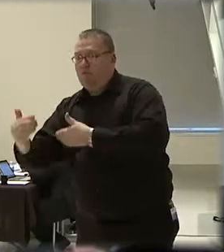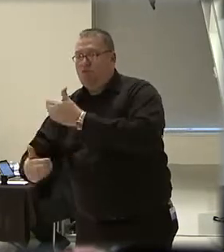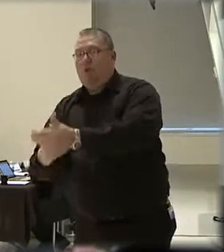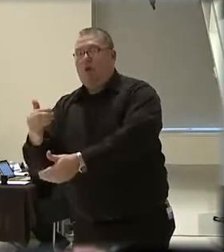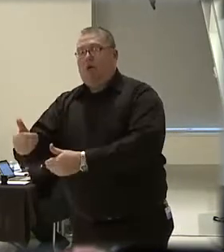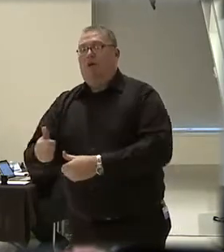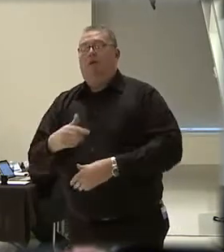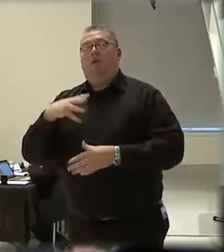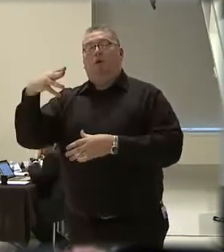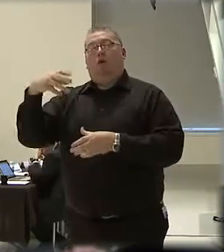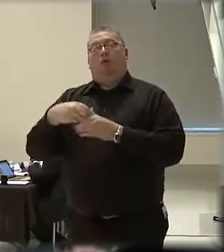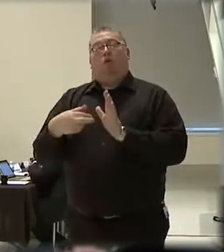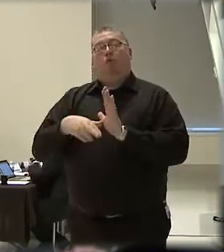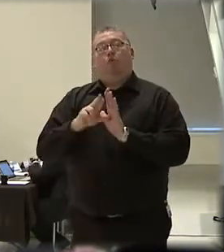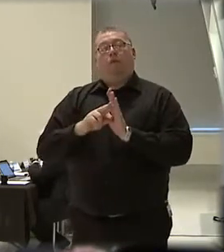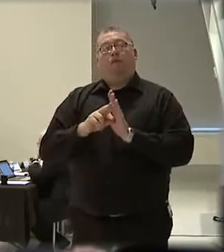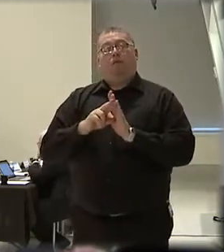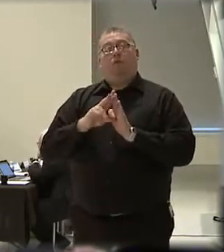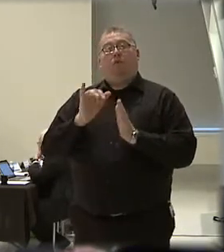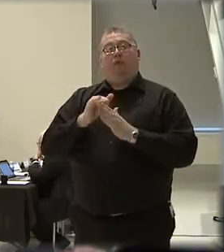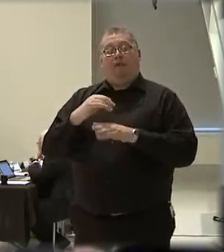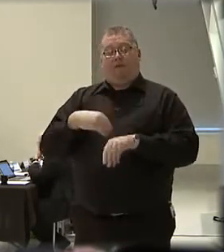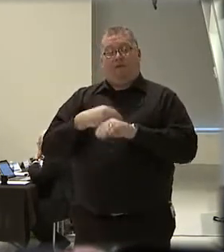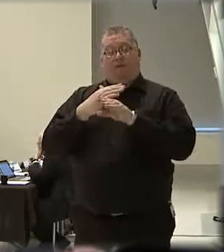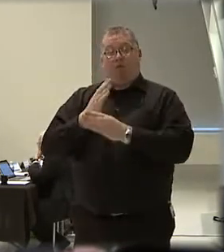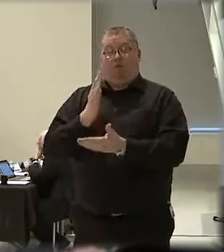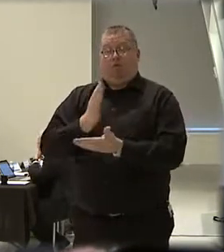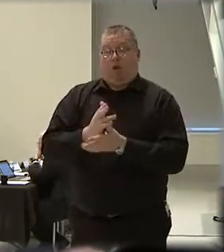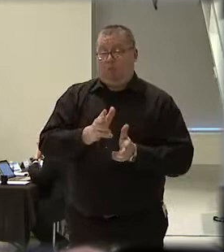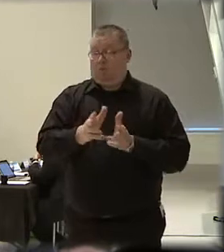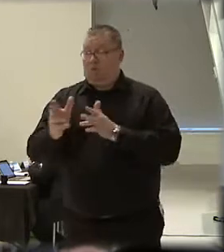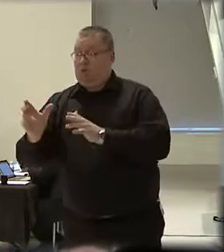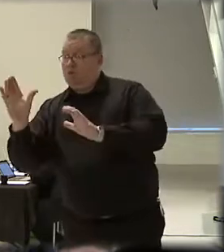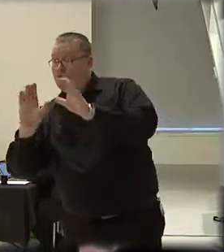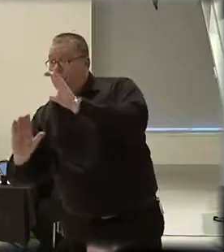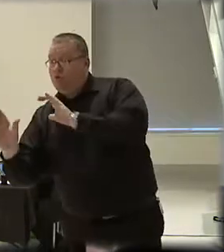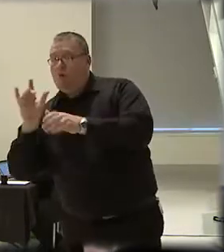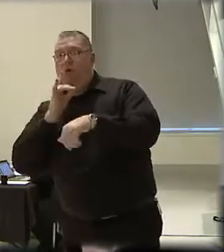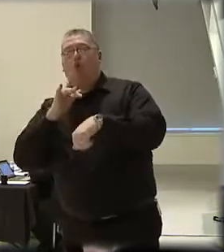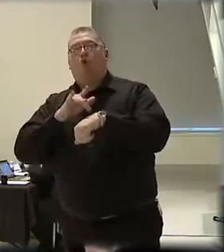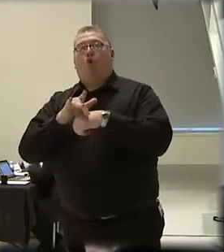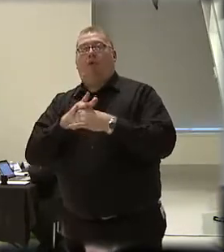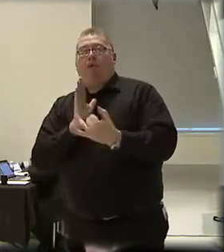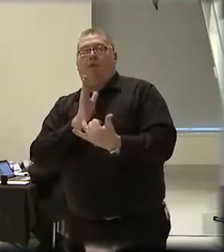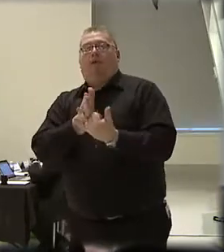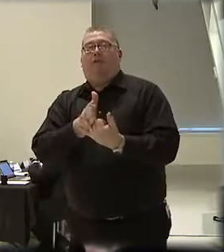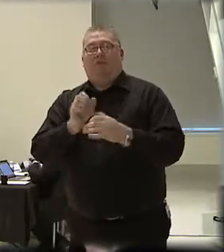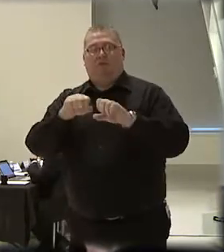Incorporate review of video, stops, and searches into the functions of an early intervention system.